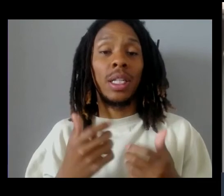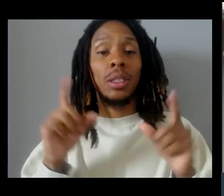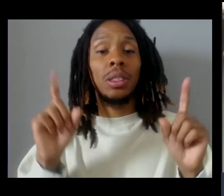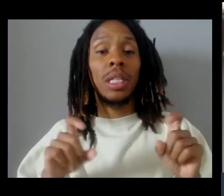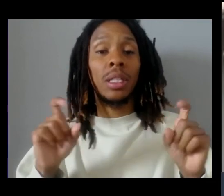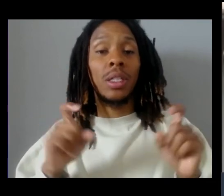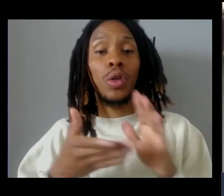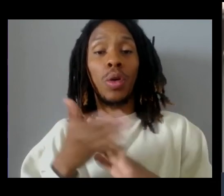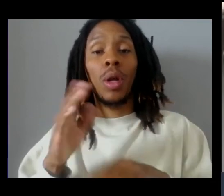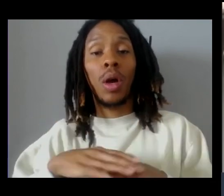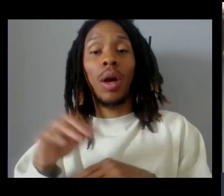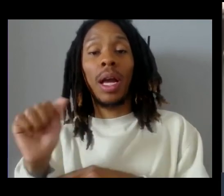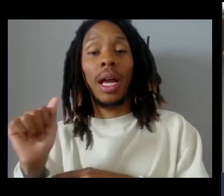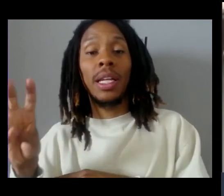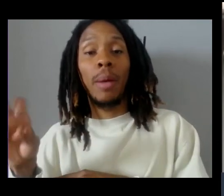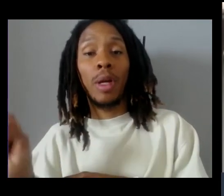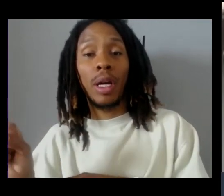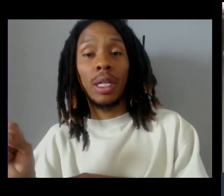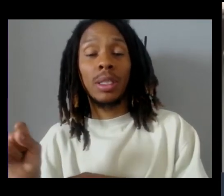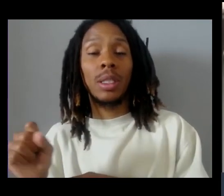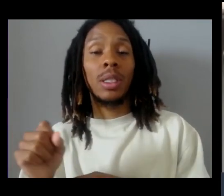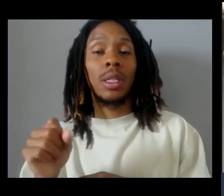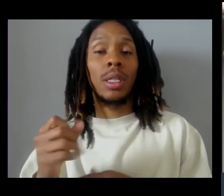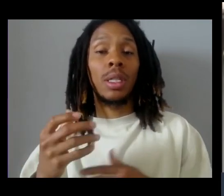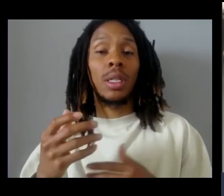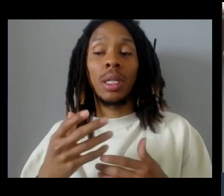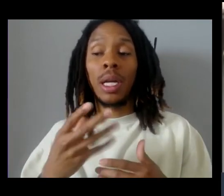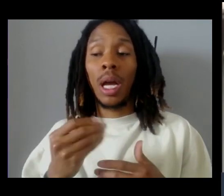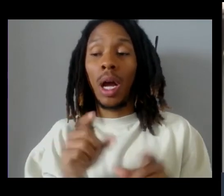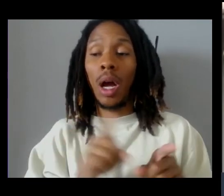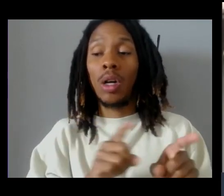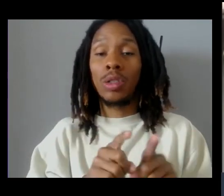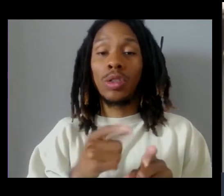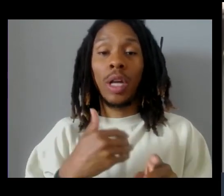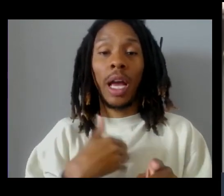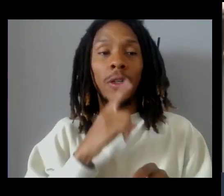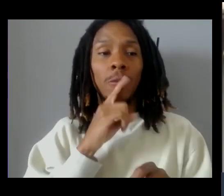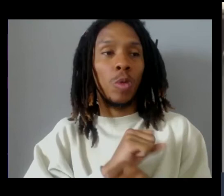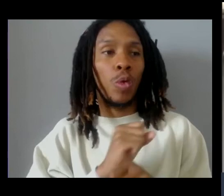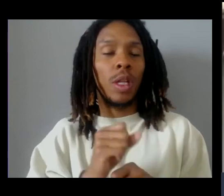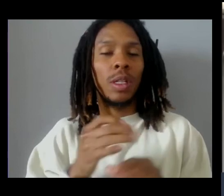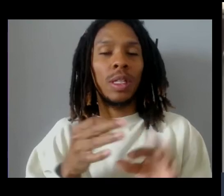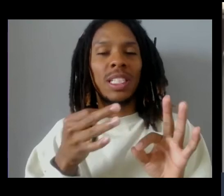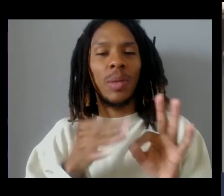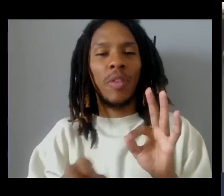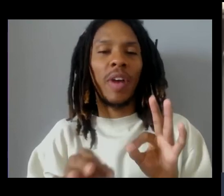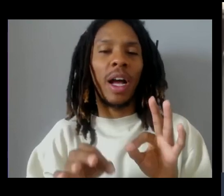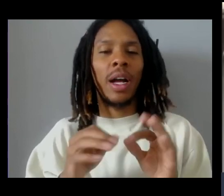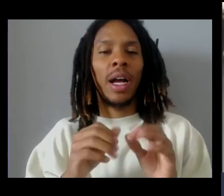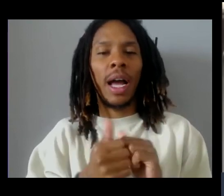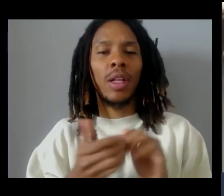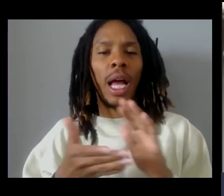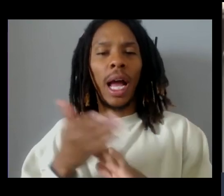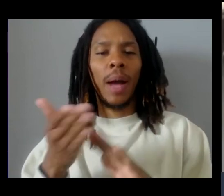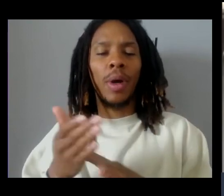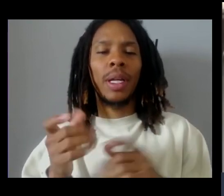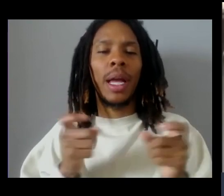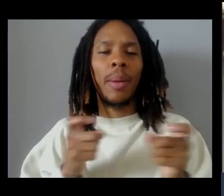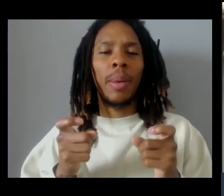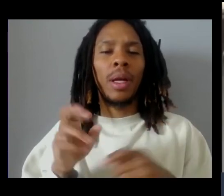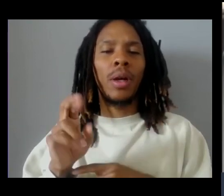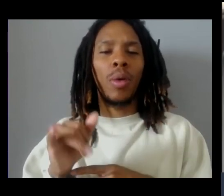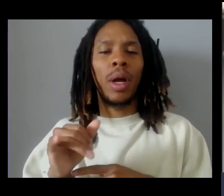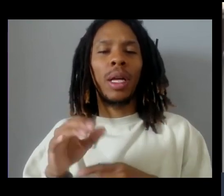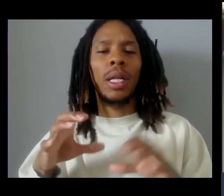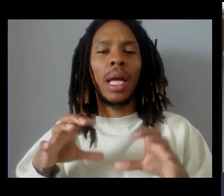on AWS and have a really simplified way to operate and manage the Ray clusters